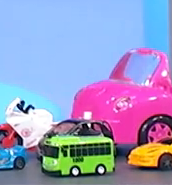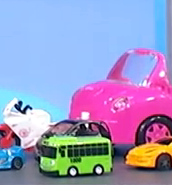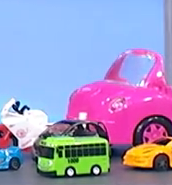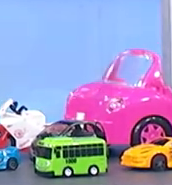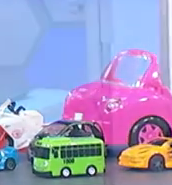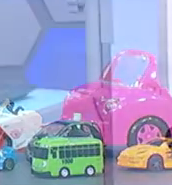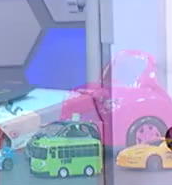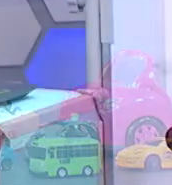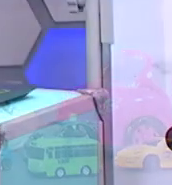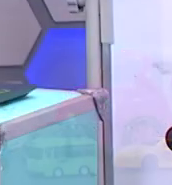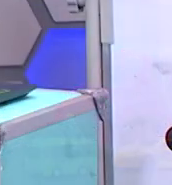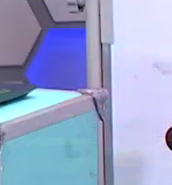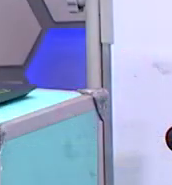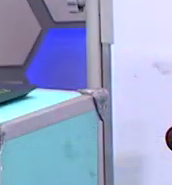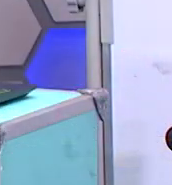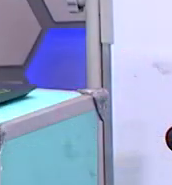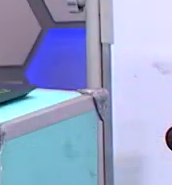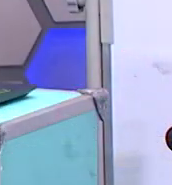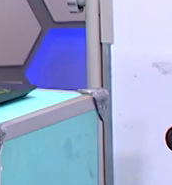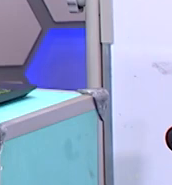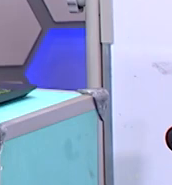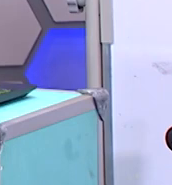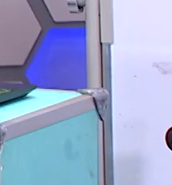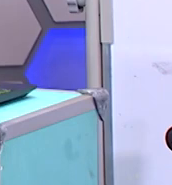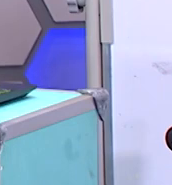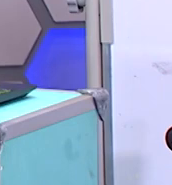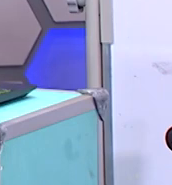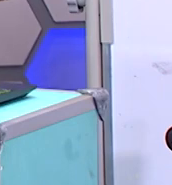Shut the doors on the bus, goes open